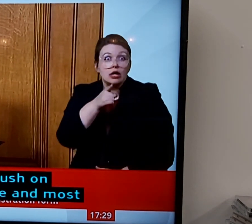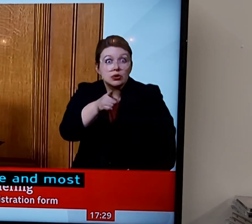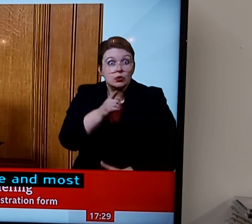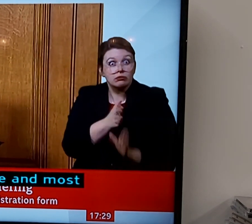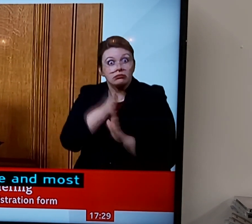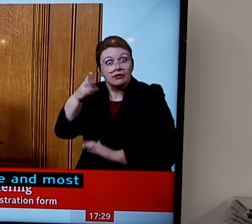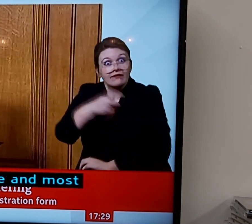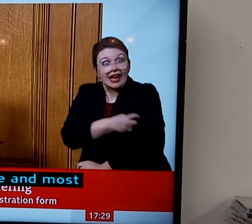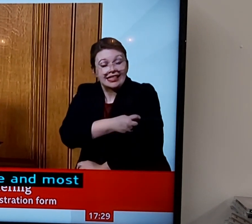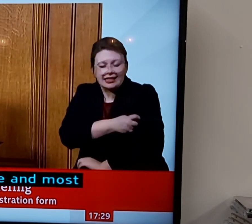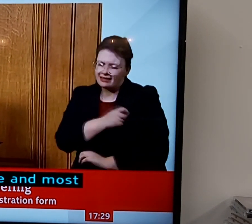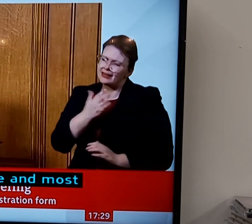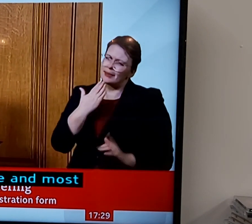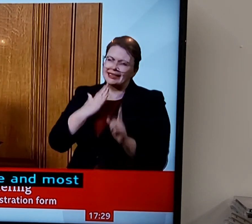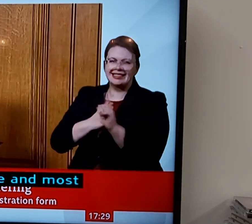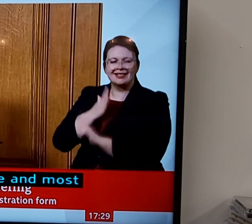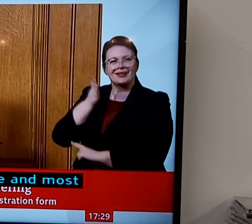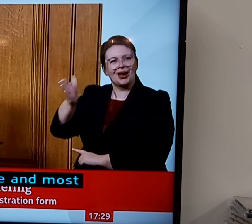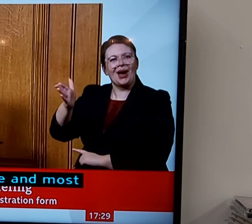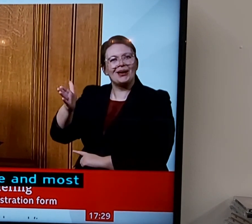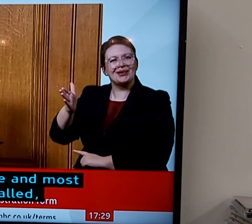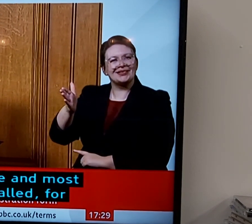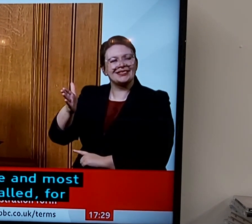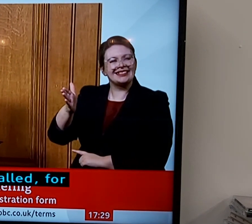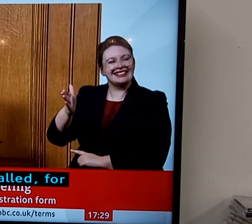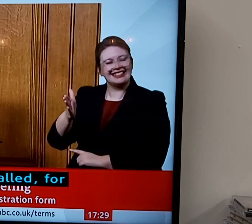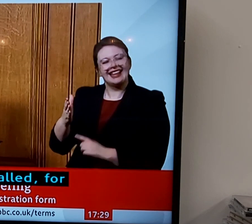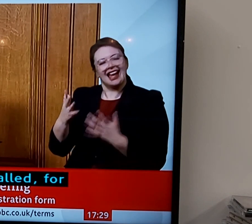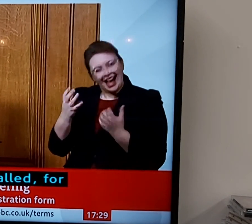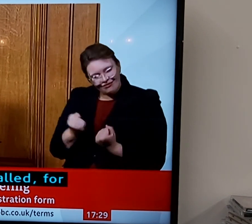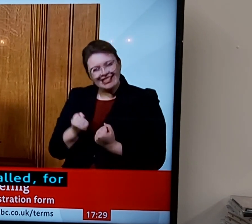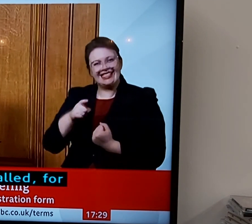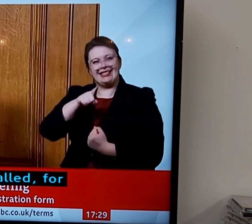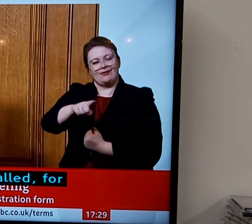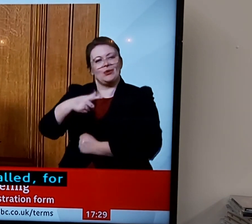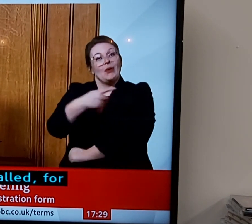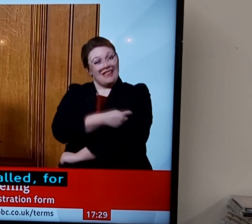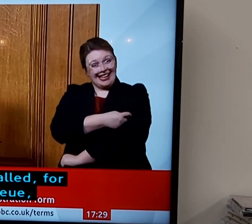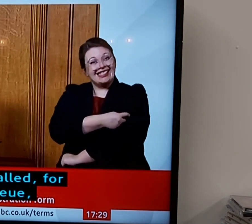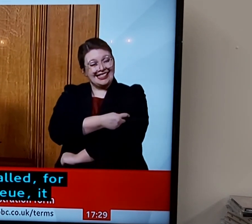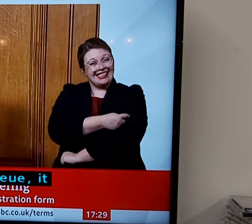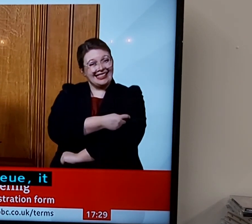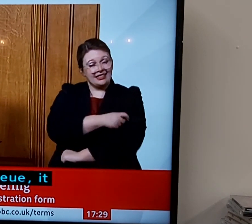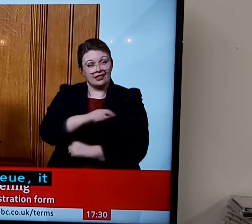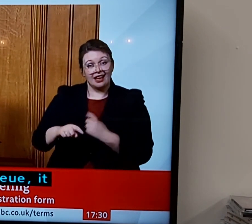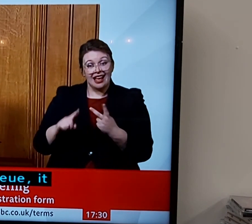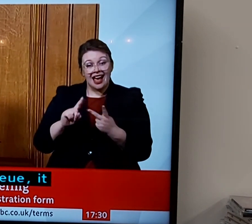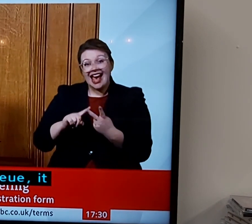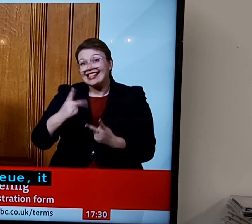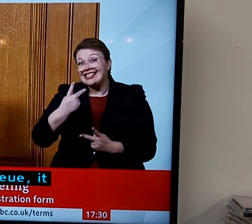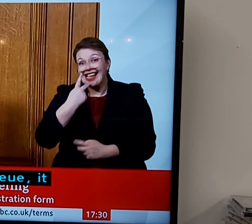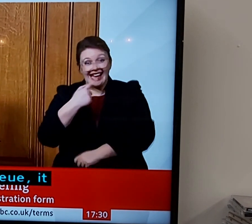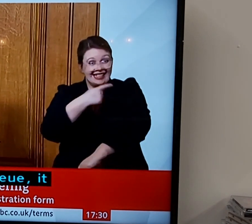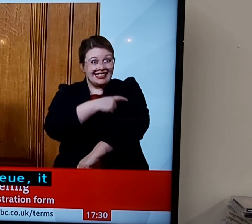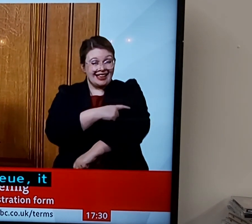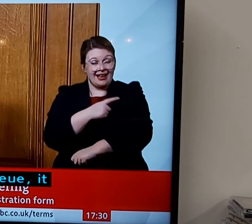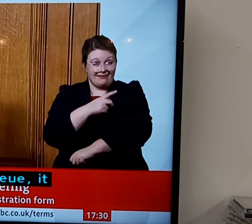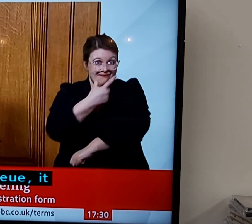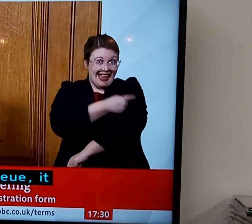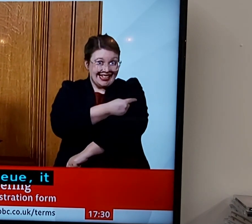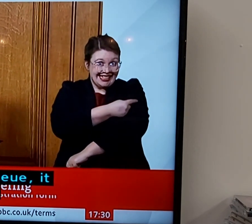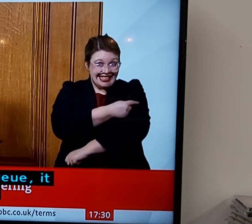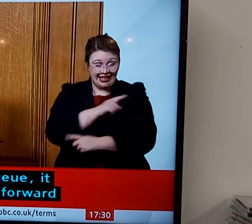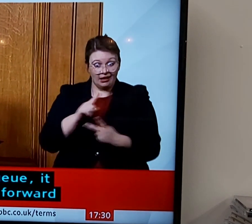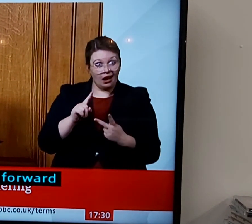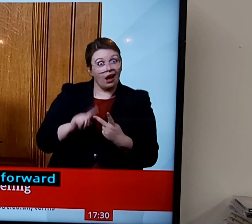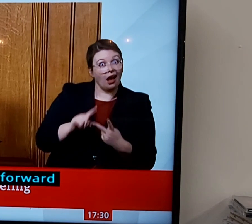it's important that you come forwards and have that first dose, and when called for your second dose, and some people